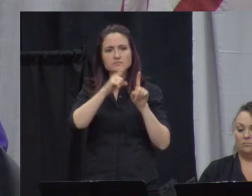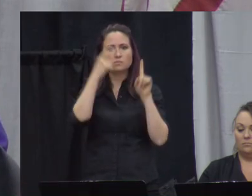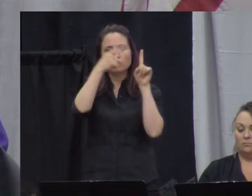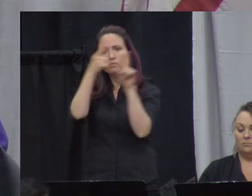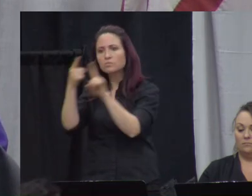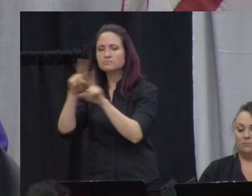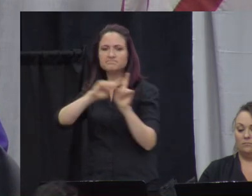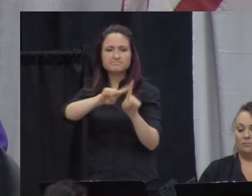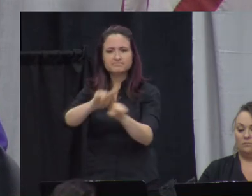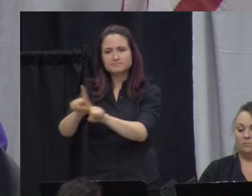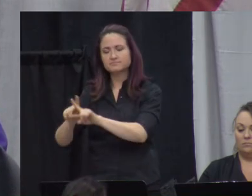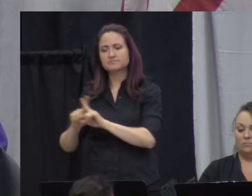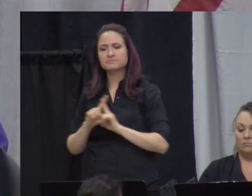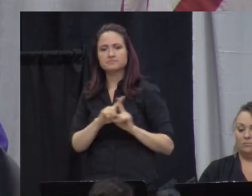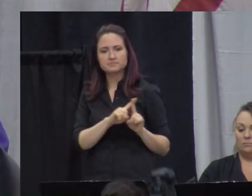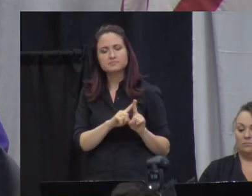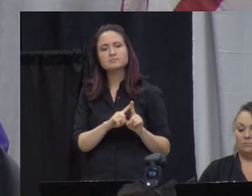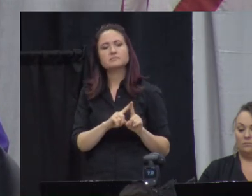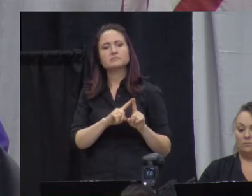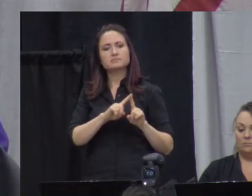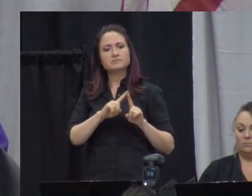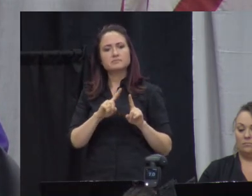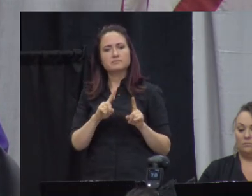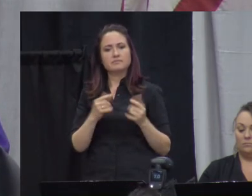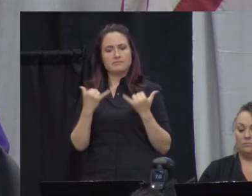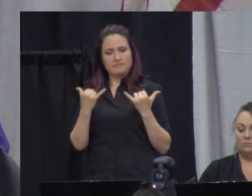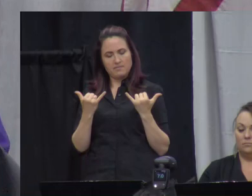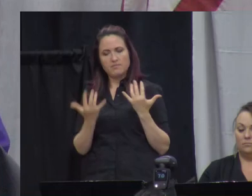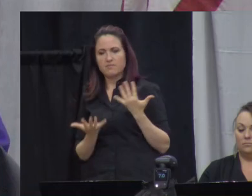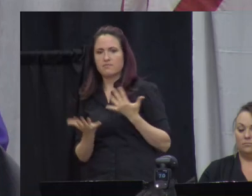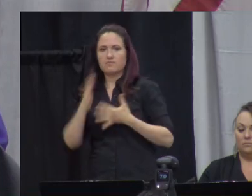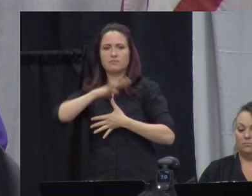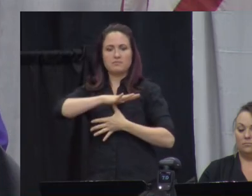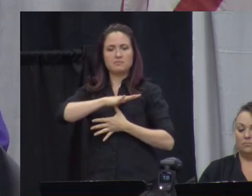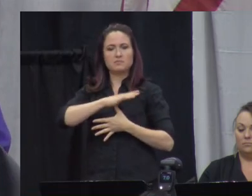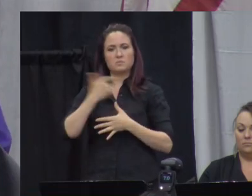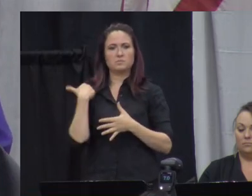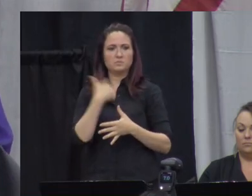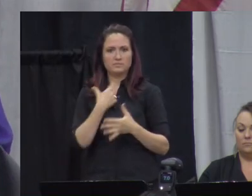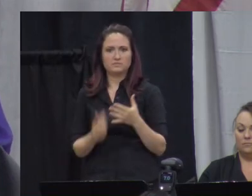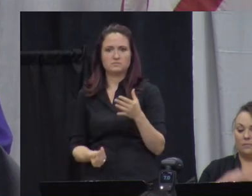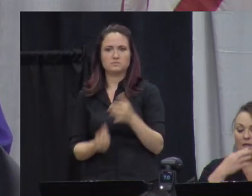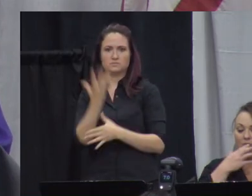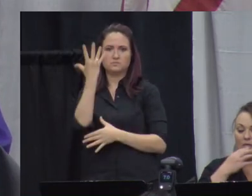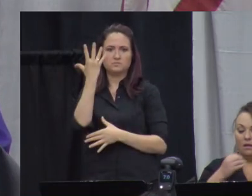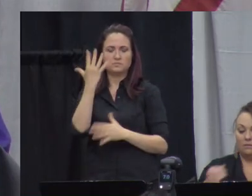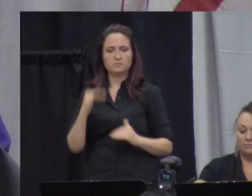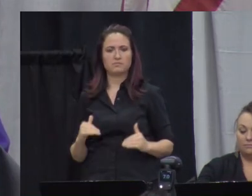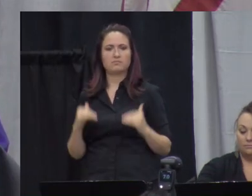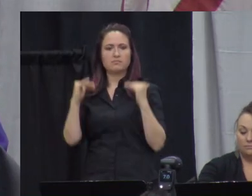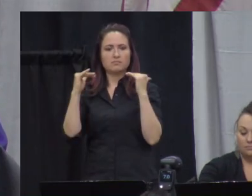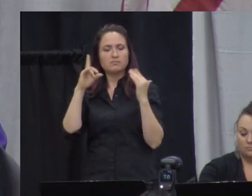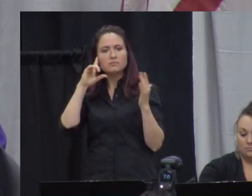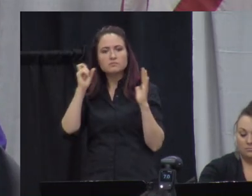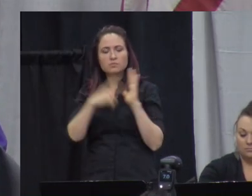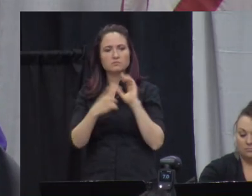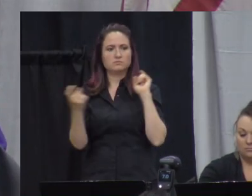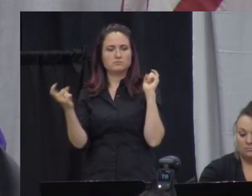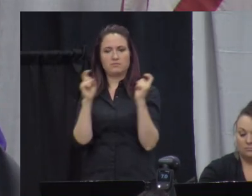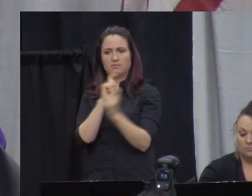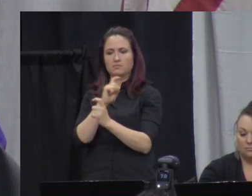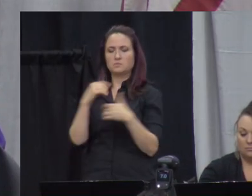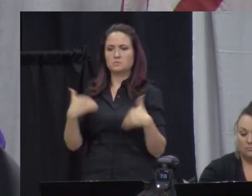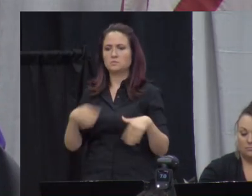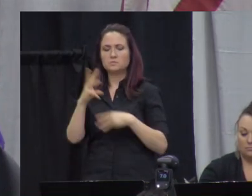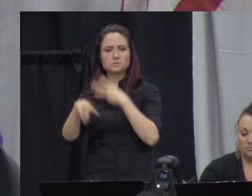goals. Now think about how completely different they are now compared to senior year. We grew up. We now notice the change around us. The world is constantly